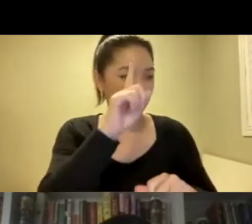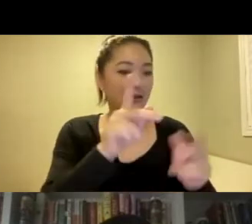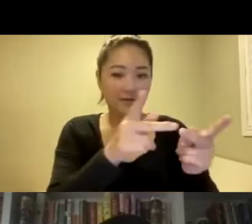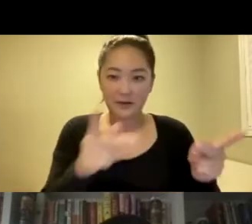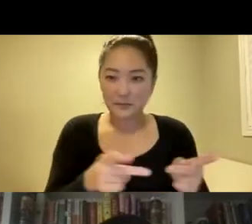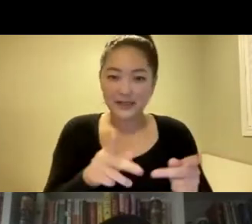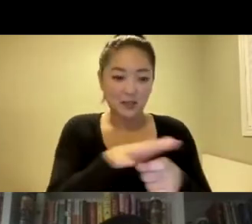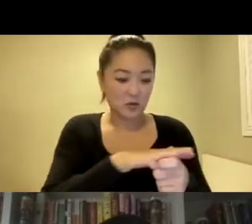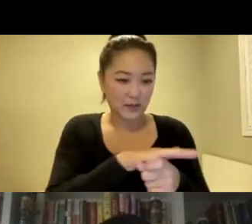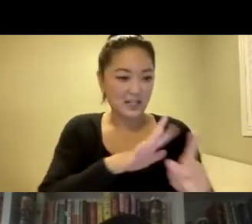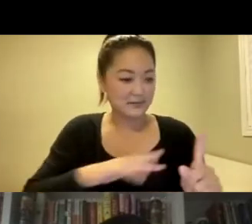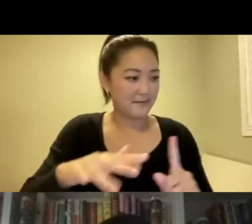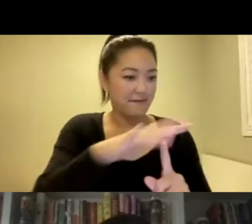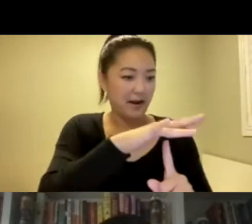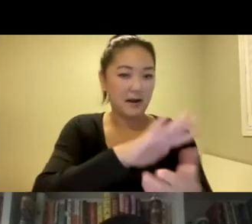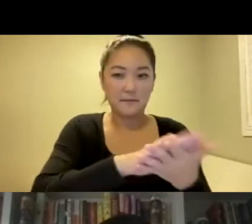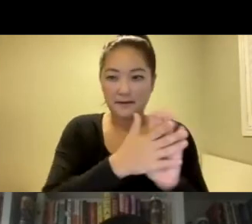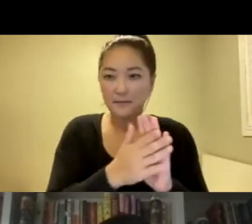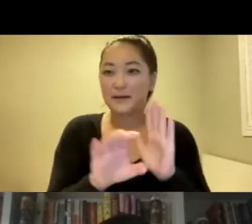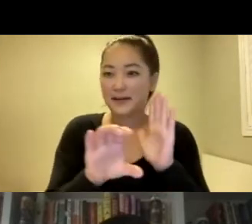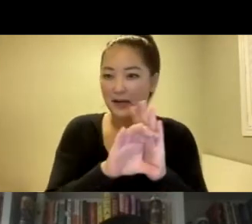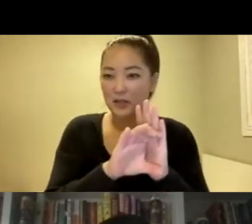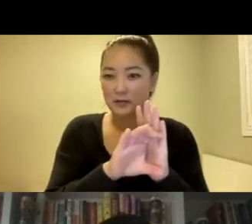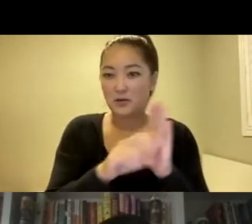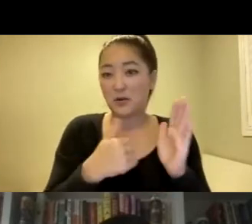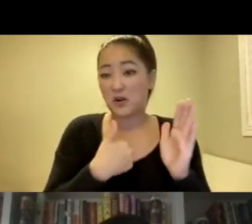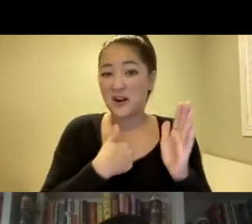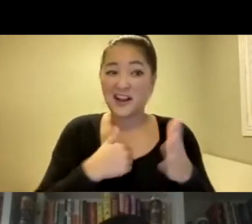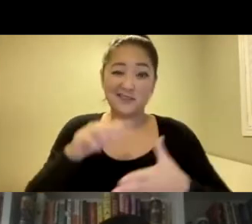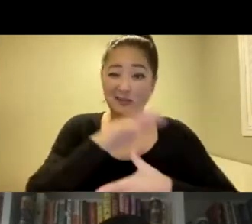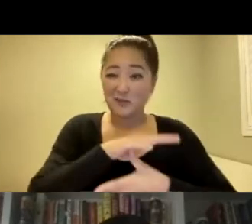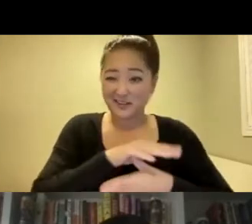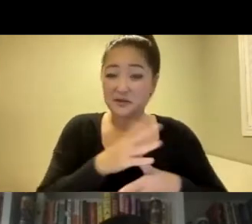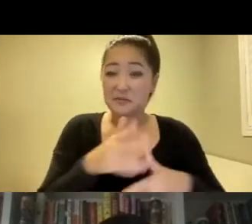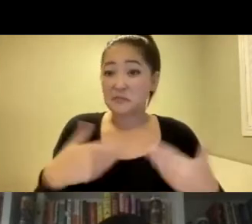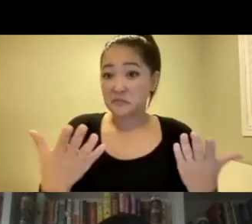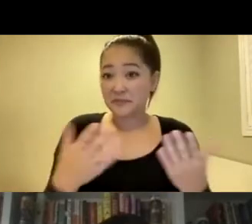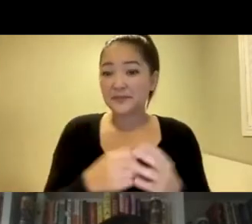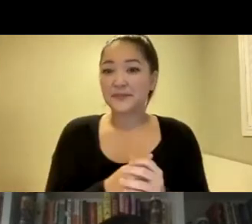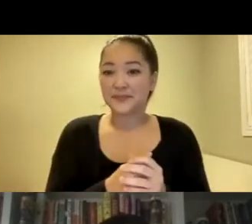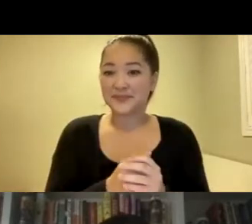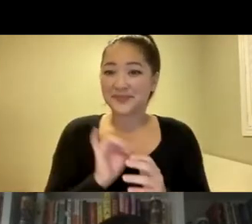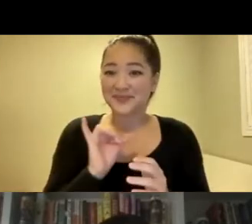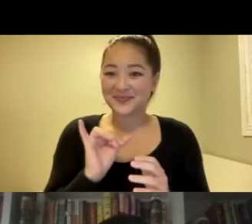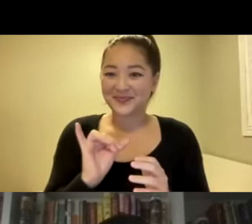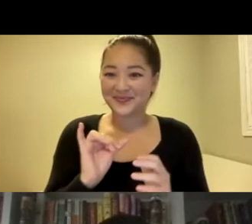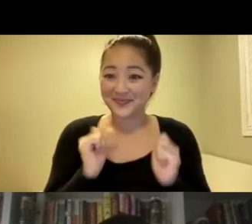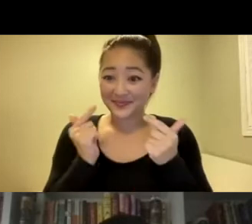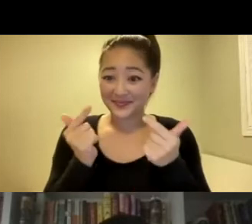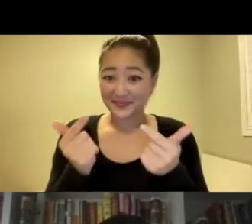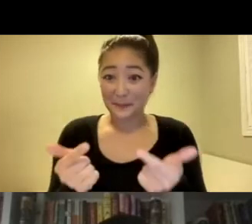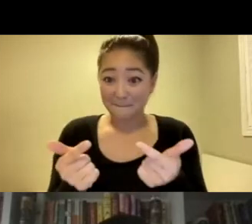and of itself, or even something bigger like a nation. So Anne-Marie, I wanted to start with